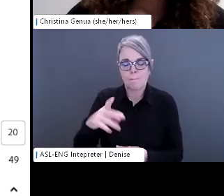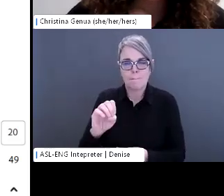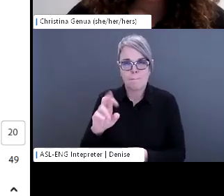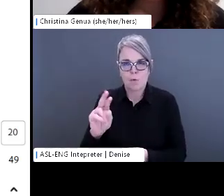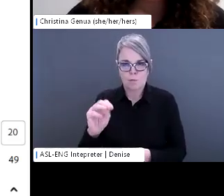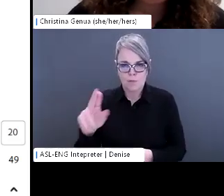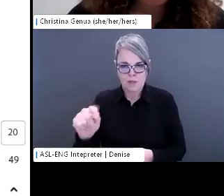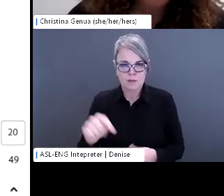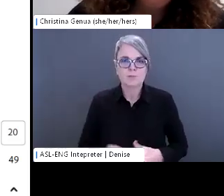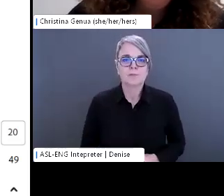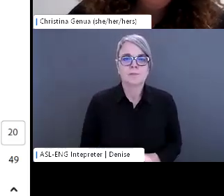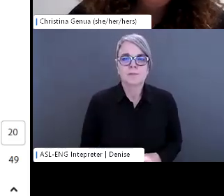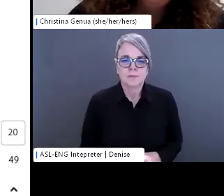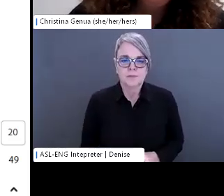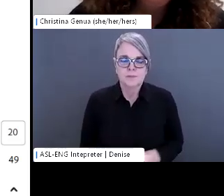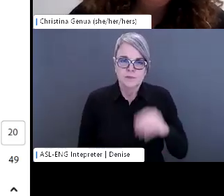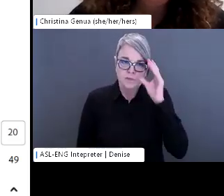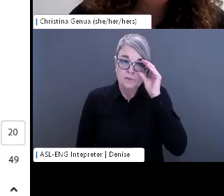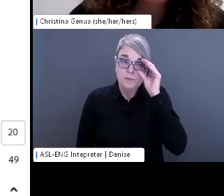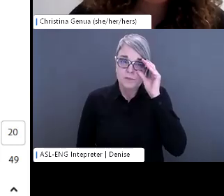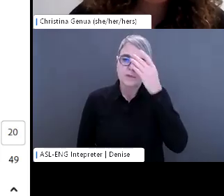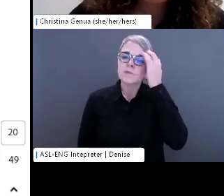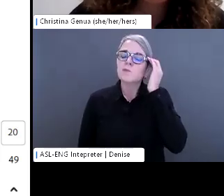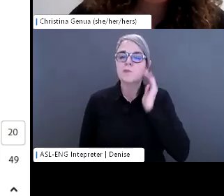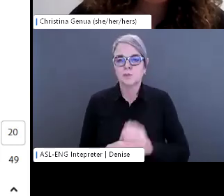Okay. So if you don't have ID, um,